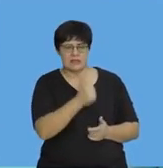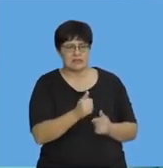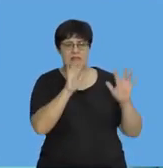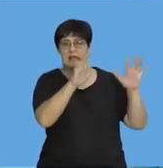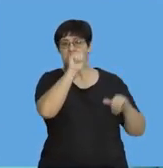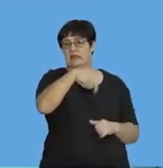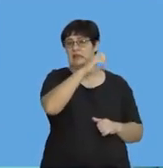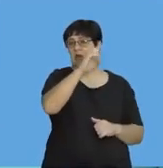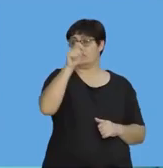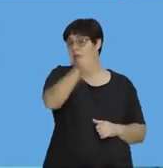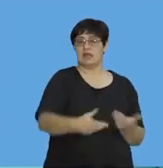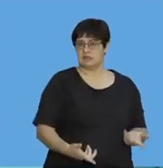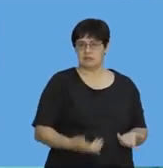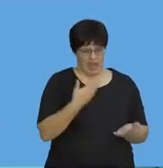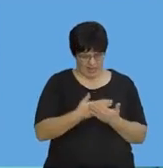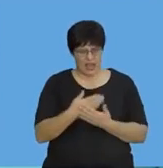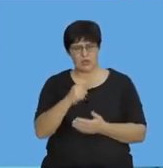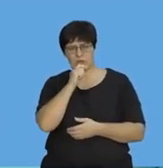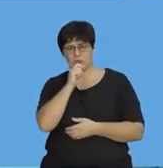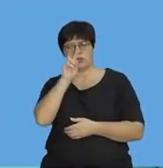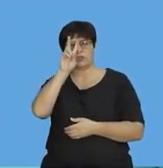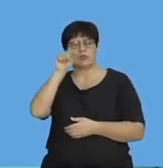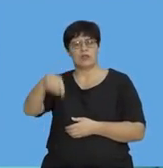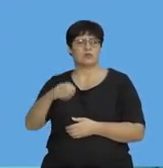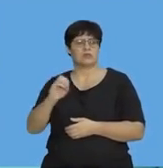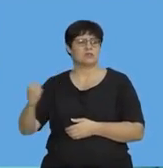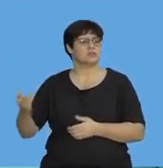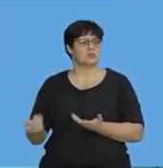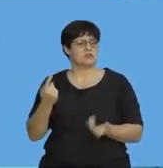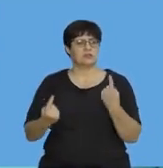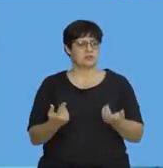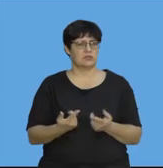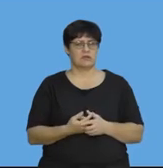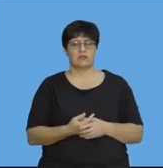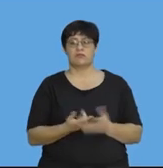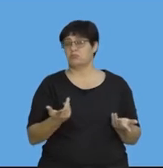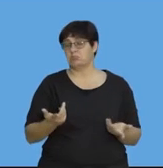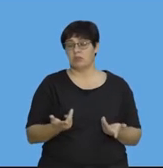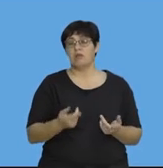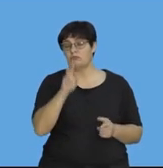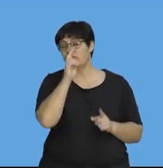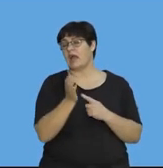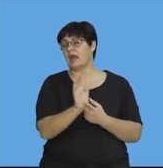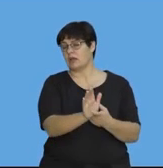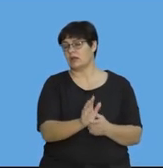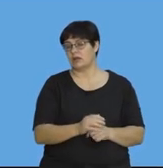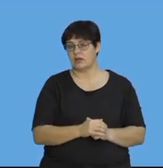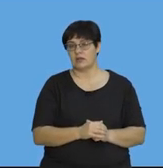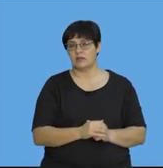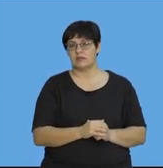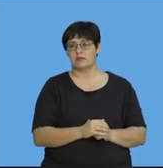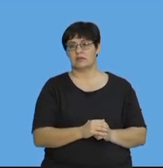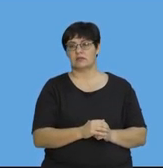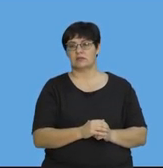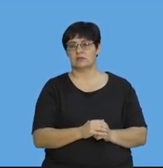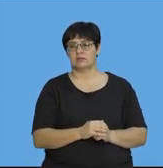You didn't have to use the 10,000 one. You could have used the 2,000. If we go then and use the 2,000,